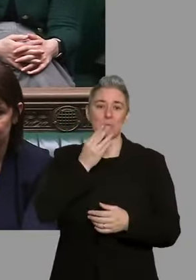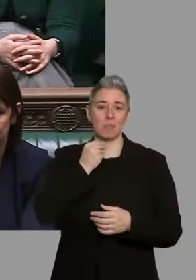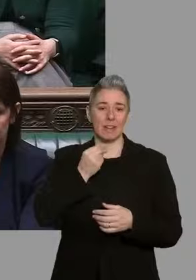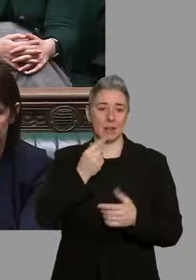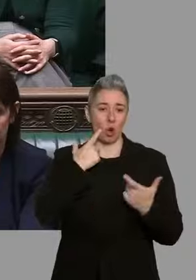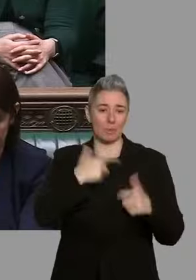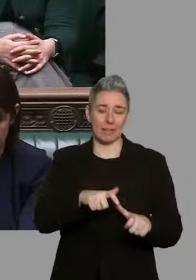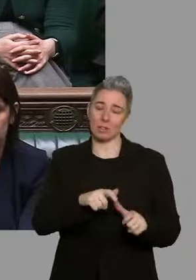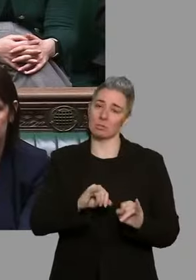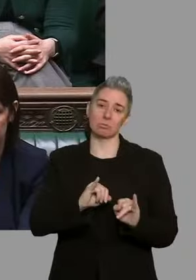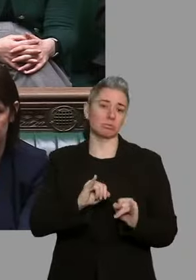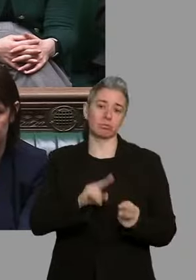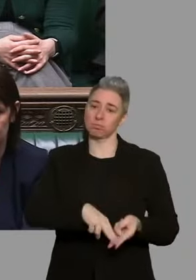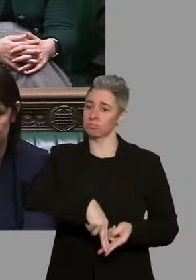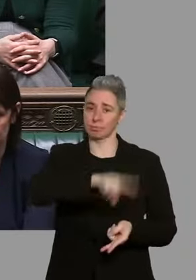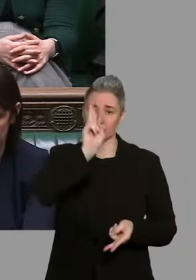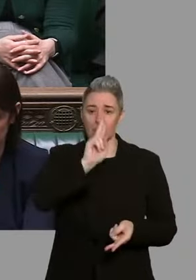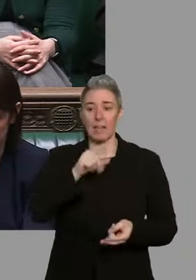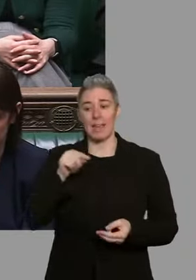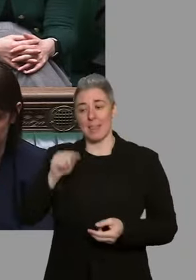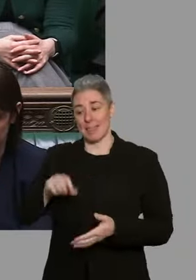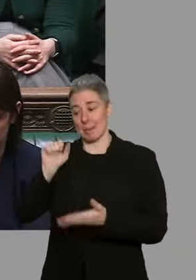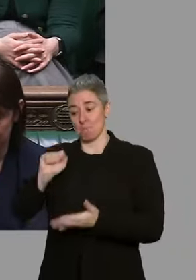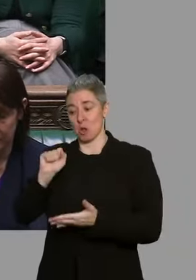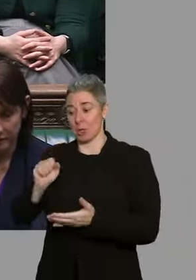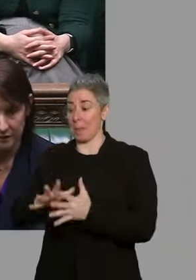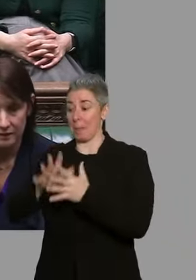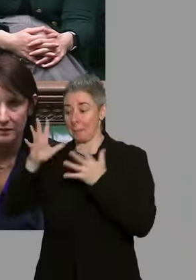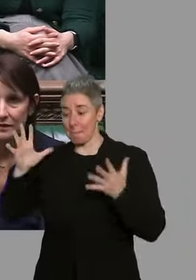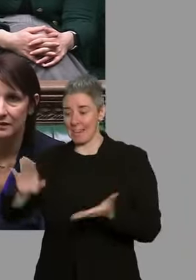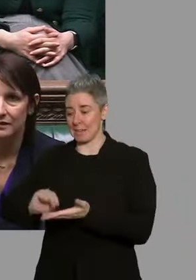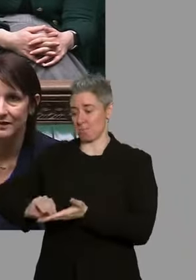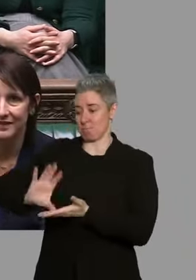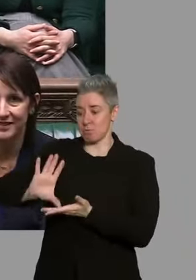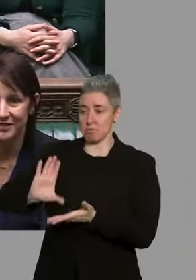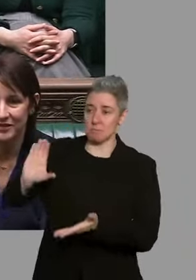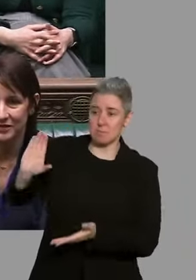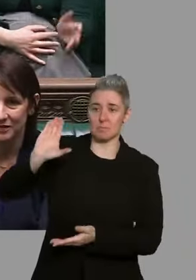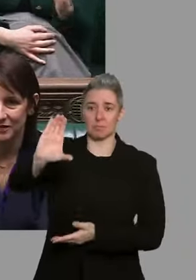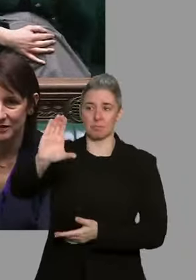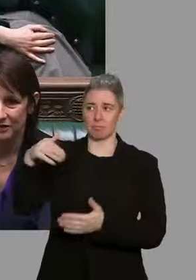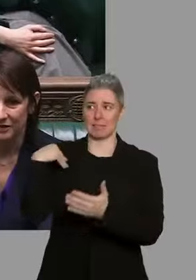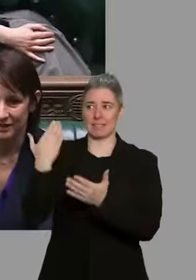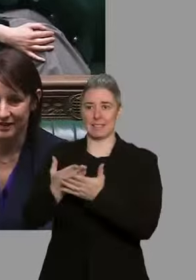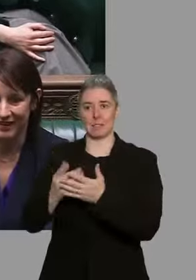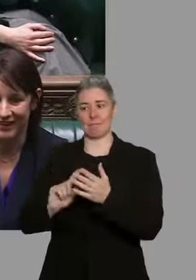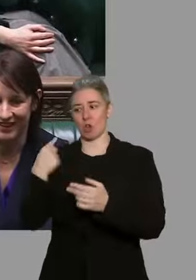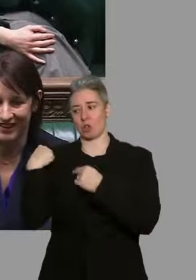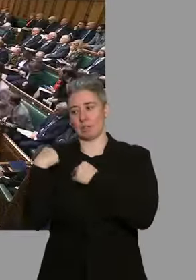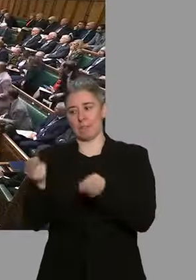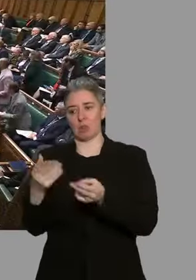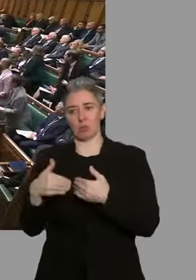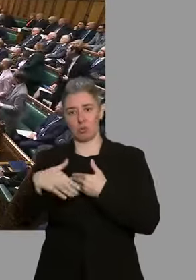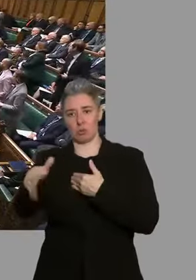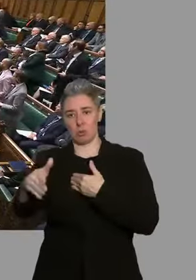Scotland since devolution. So they've got the powers, they've got the money. What they haven't got is any more excuses.